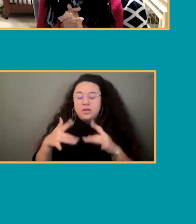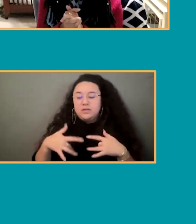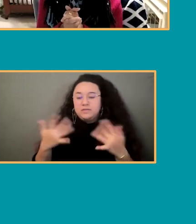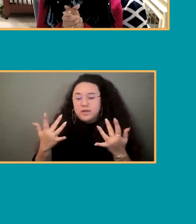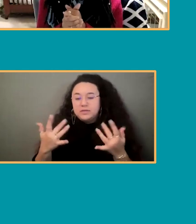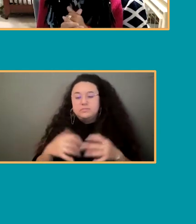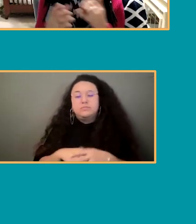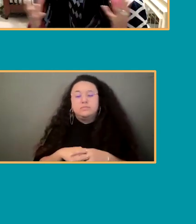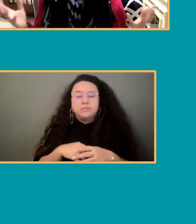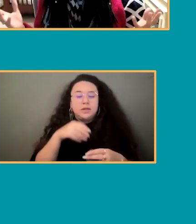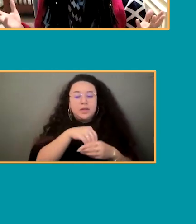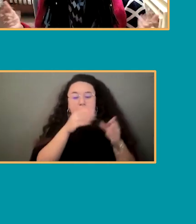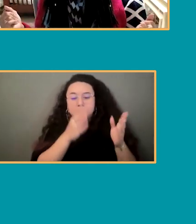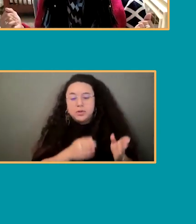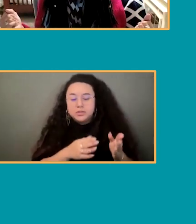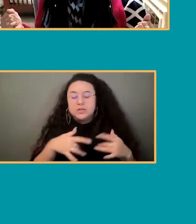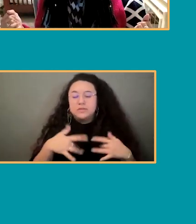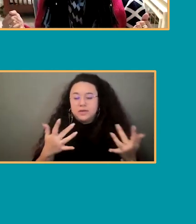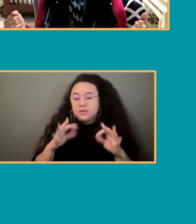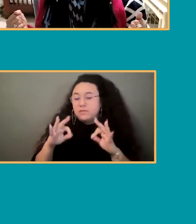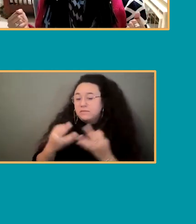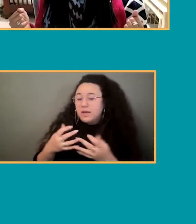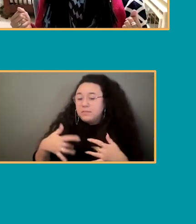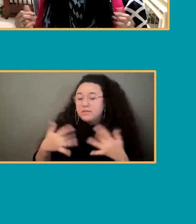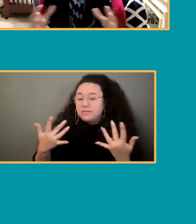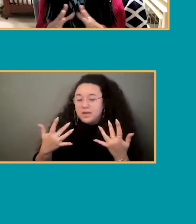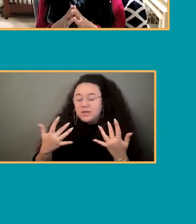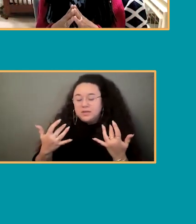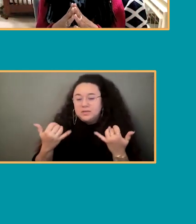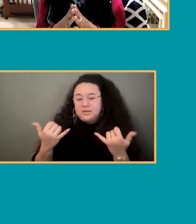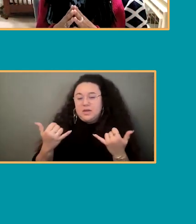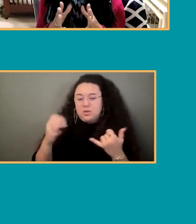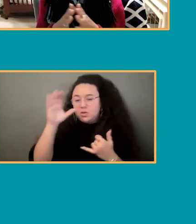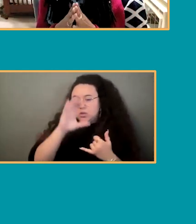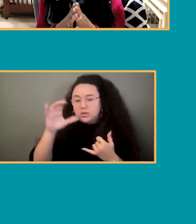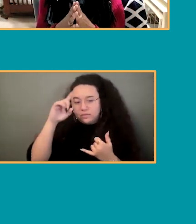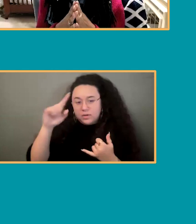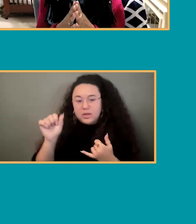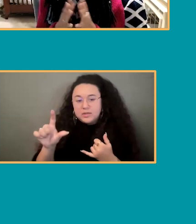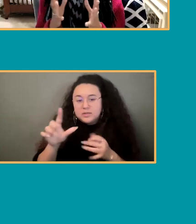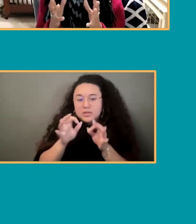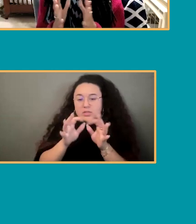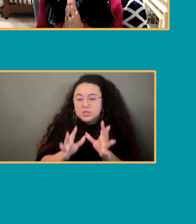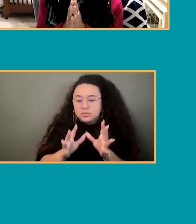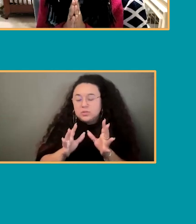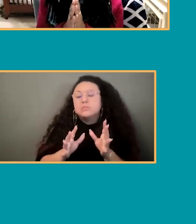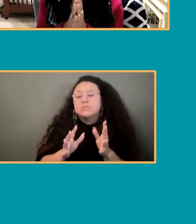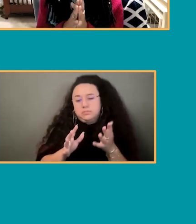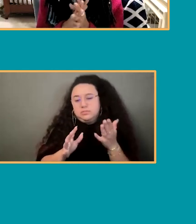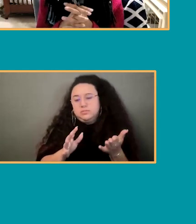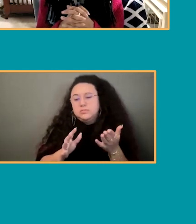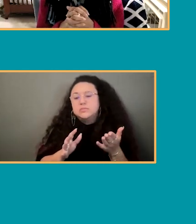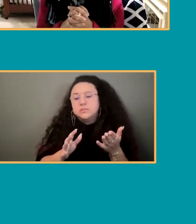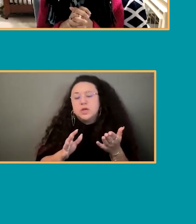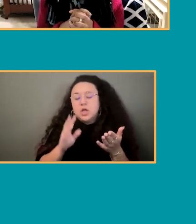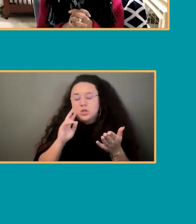event, an in-person event, even a family event this holiday season, and you're looking for an ASL partner, please check out